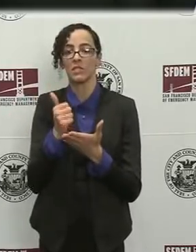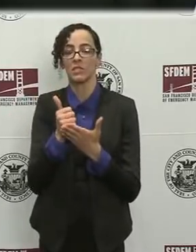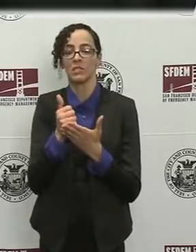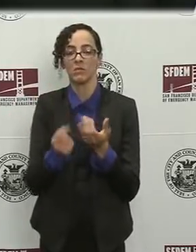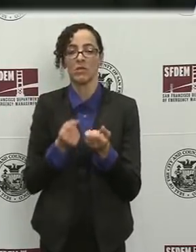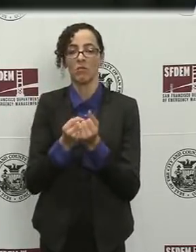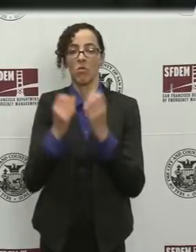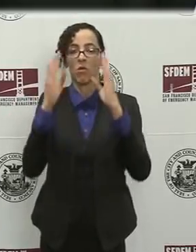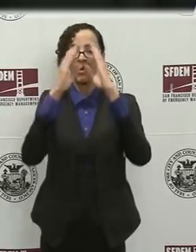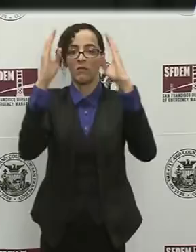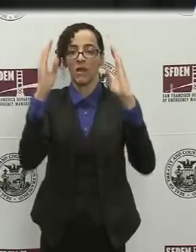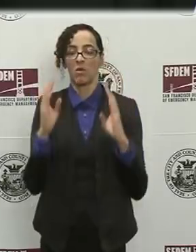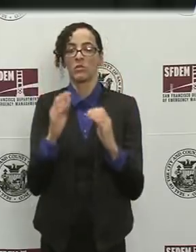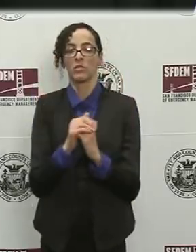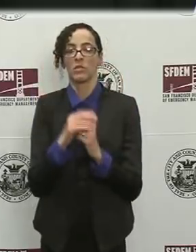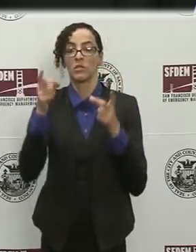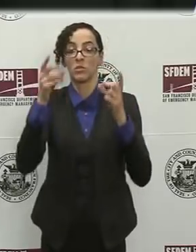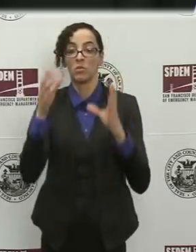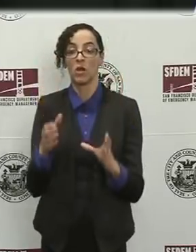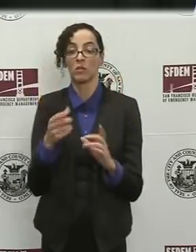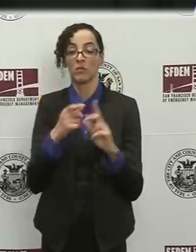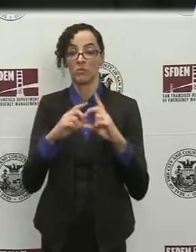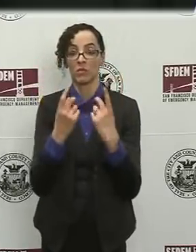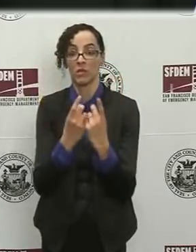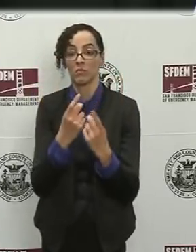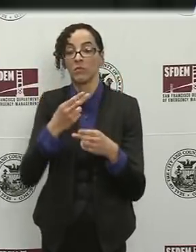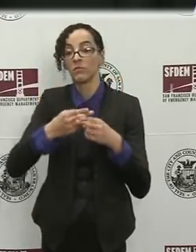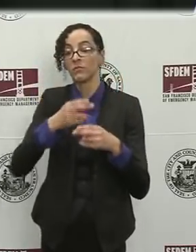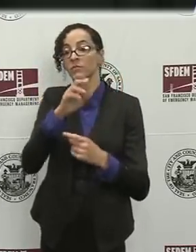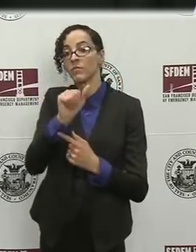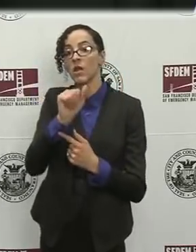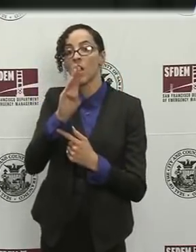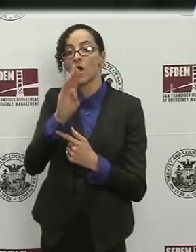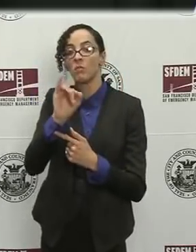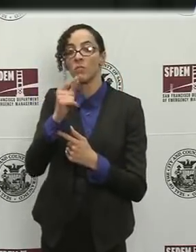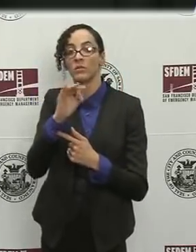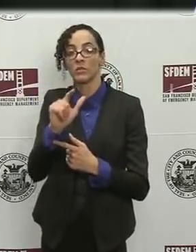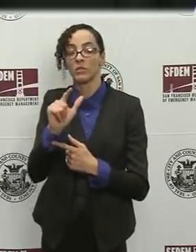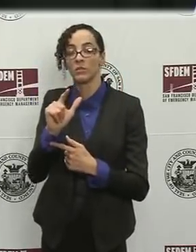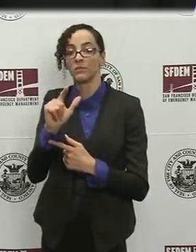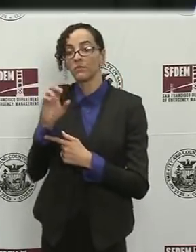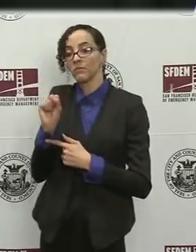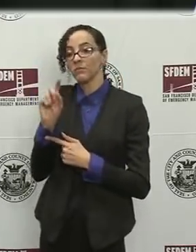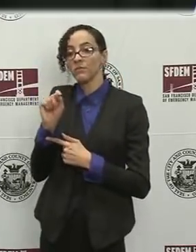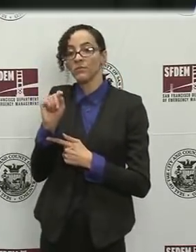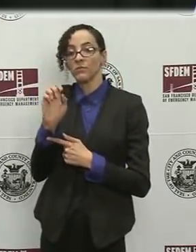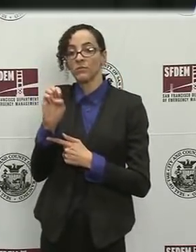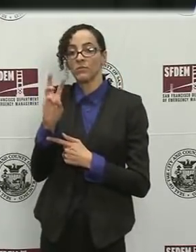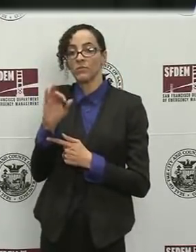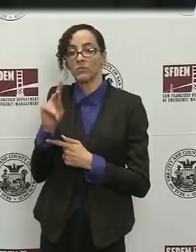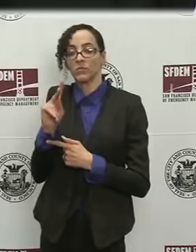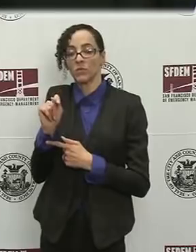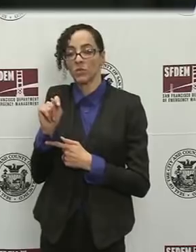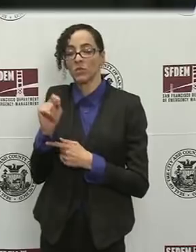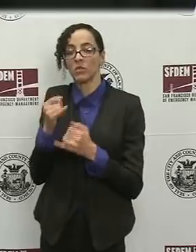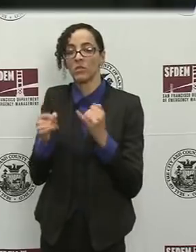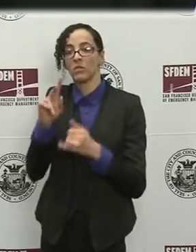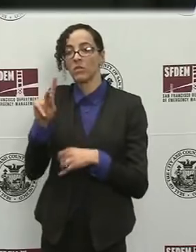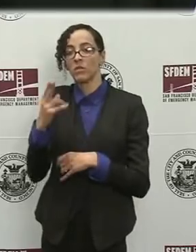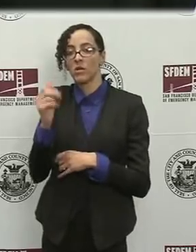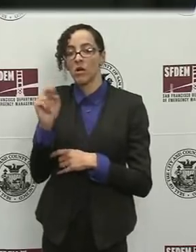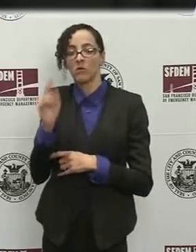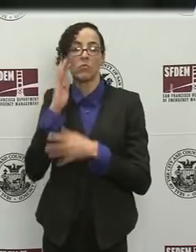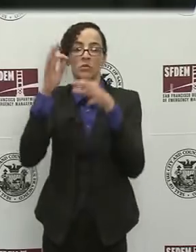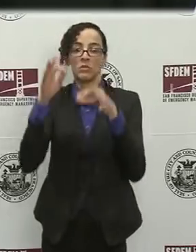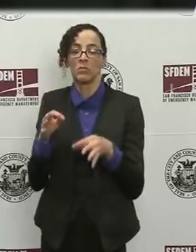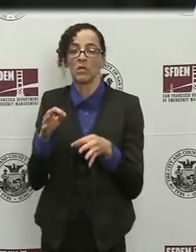The director of that department, Abigail Stewart-Kahn, is here to talk about how we're going to achieve that reduction in our shelters and on the streets, as well as